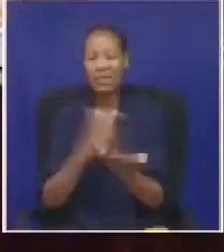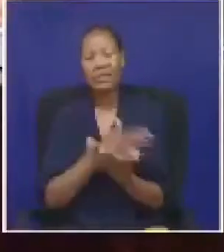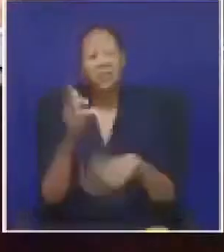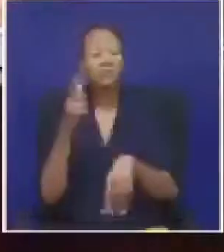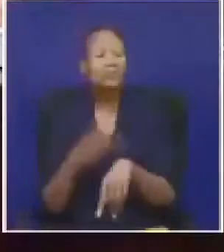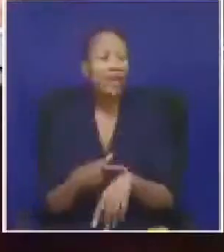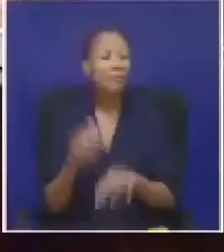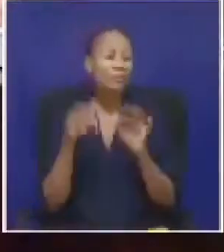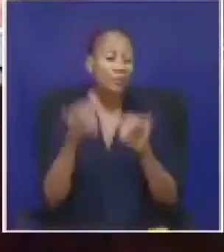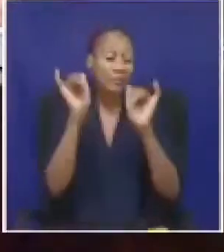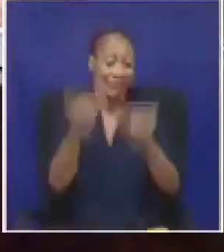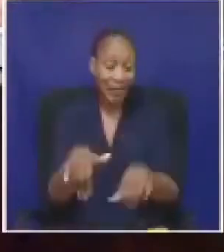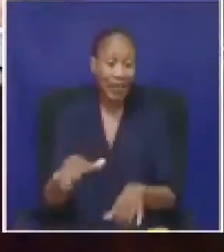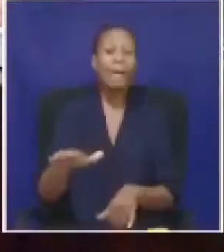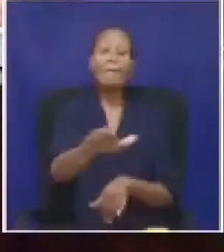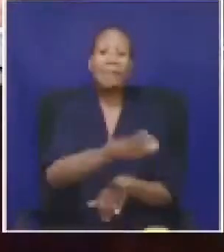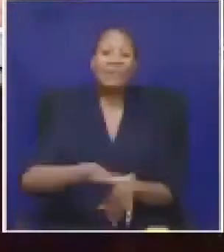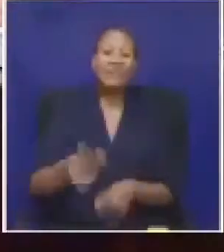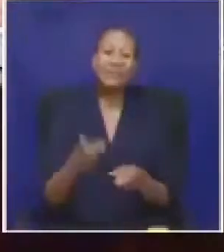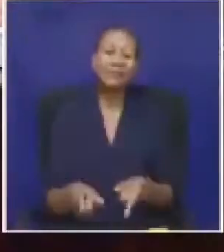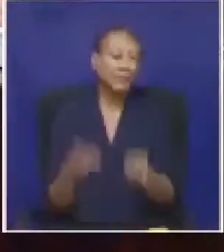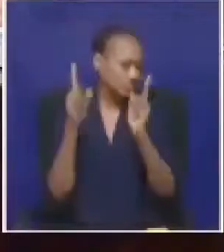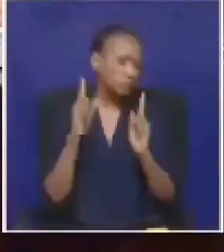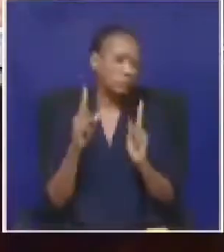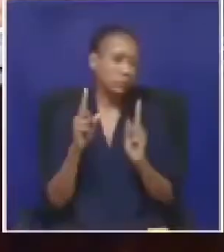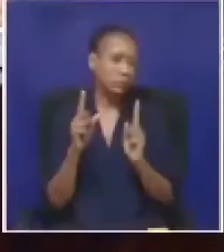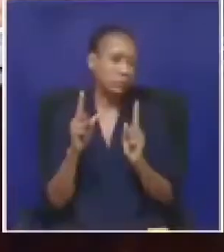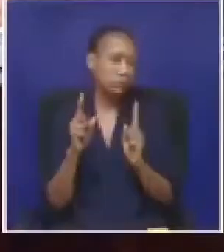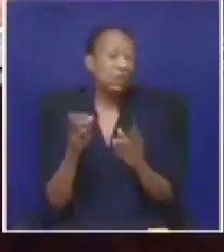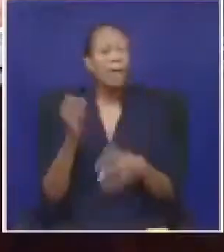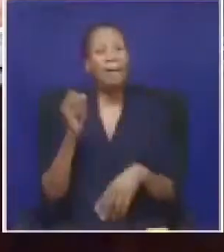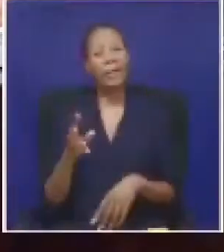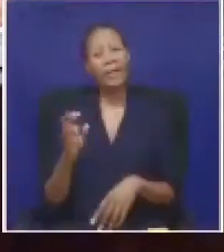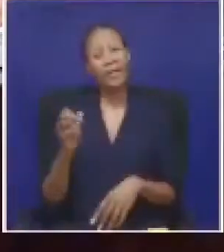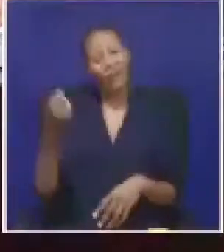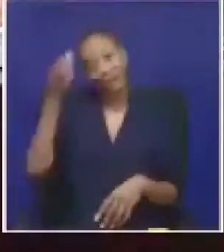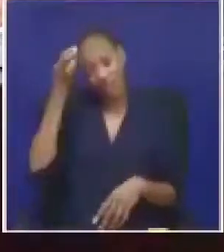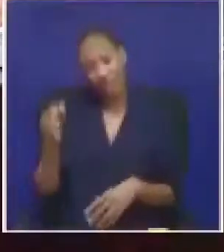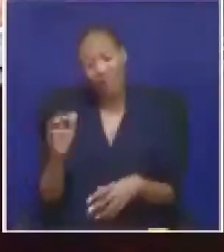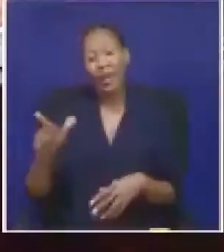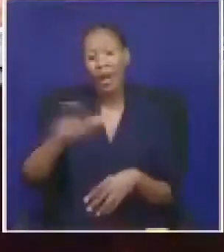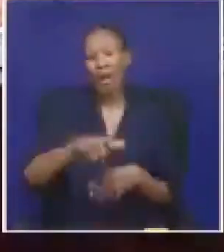land that is not suitable. But if government provides the